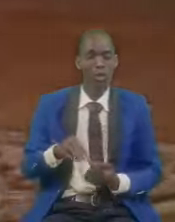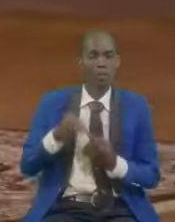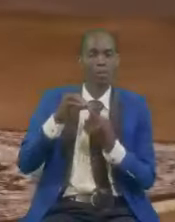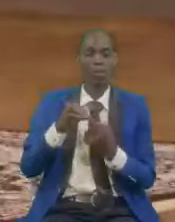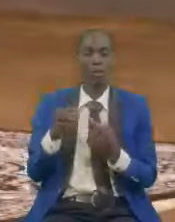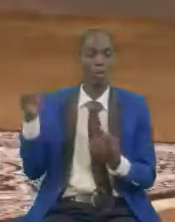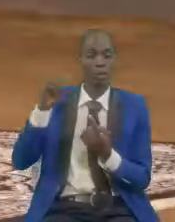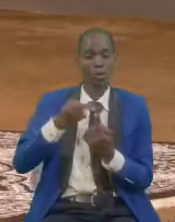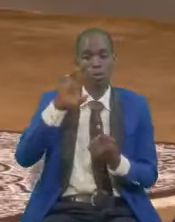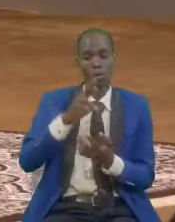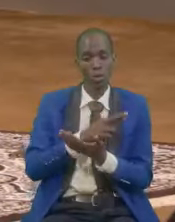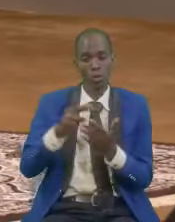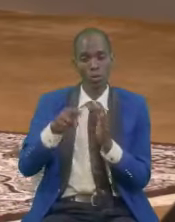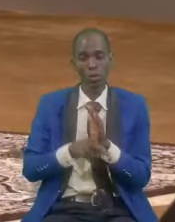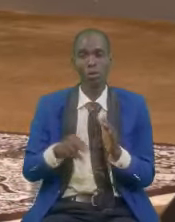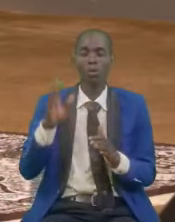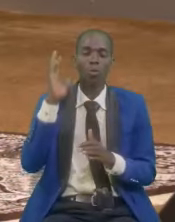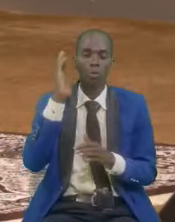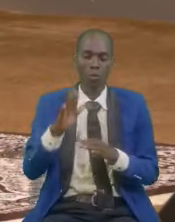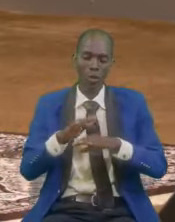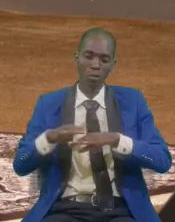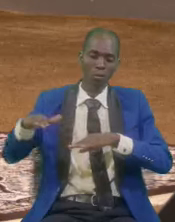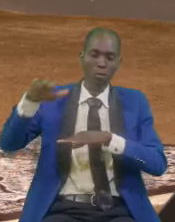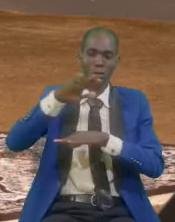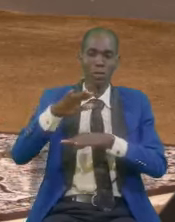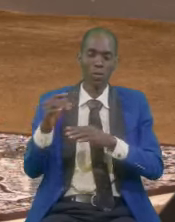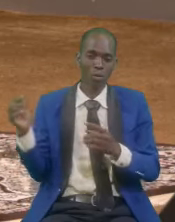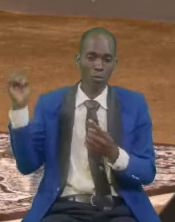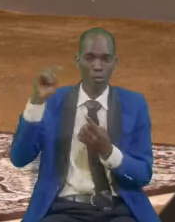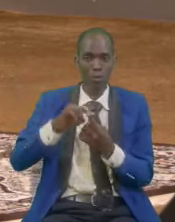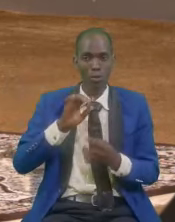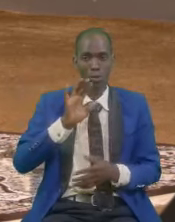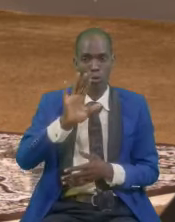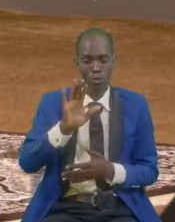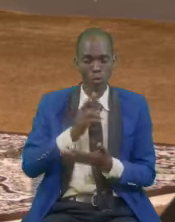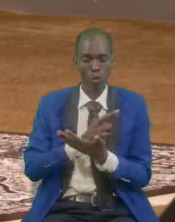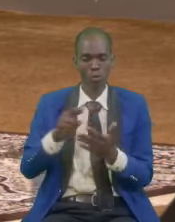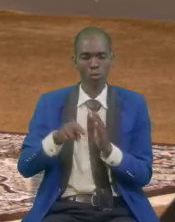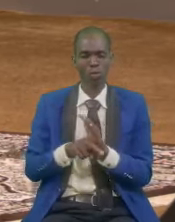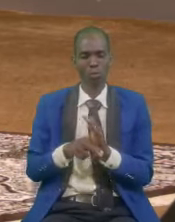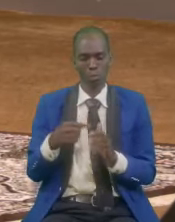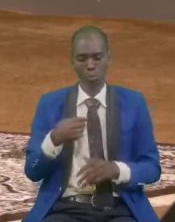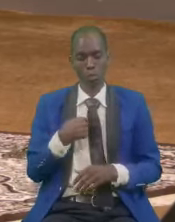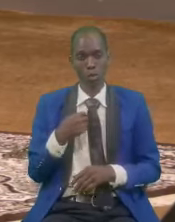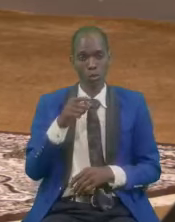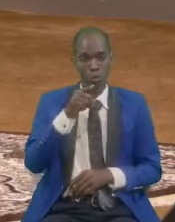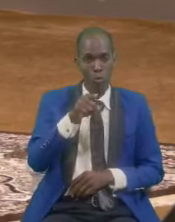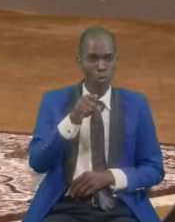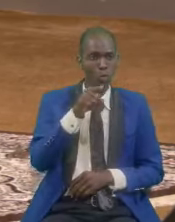exceed. Except your righteousness, me, you,